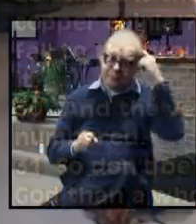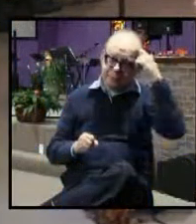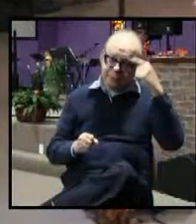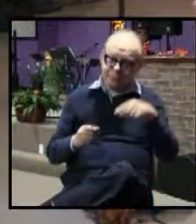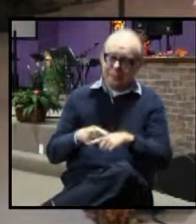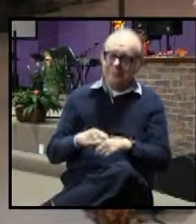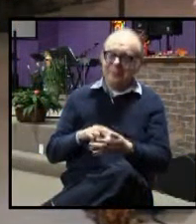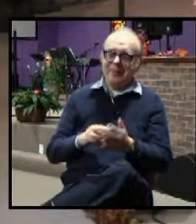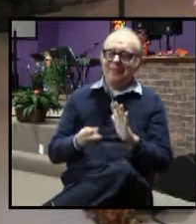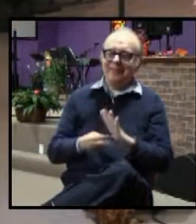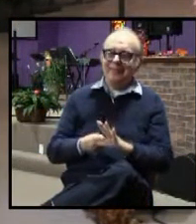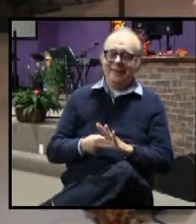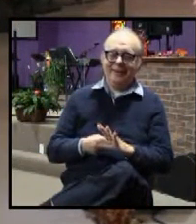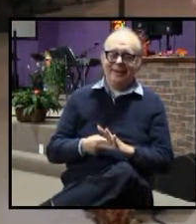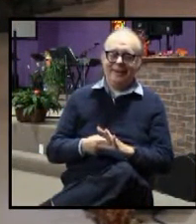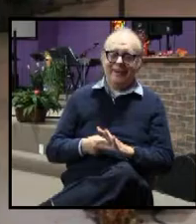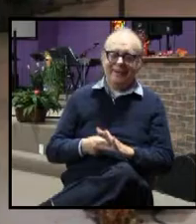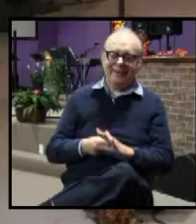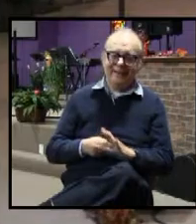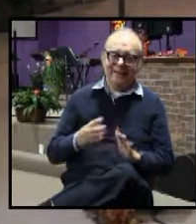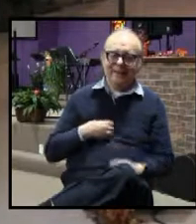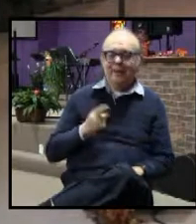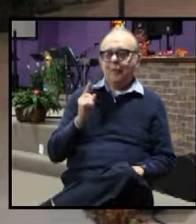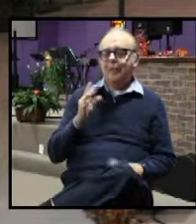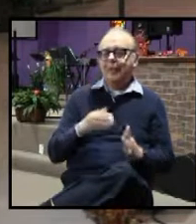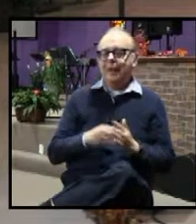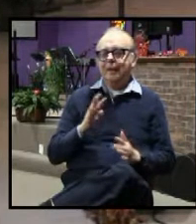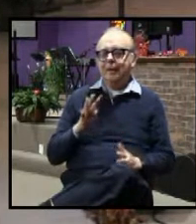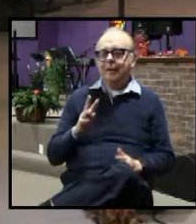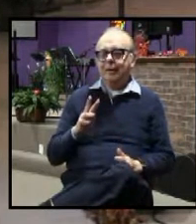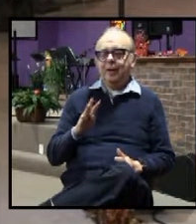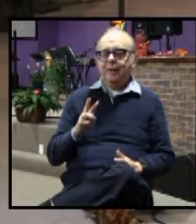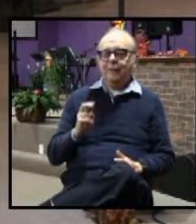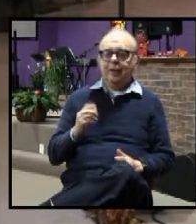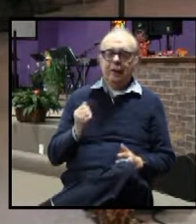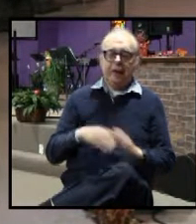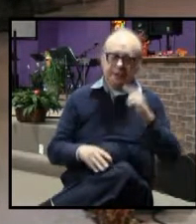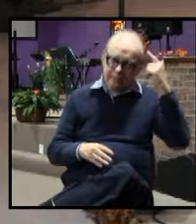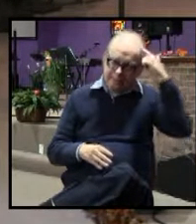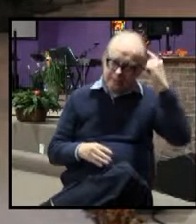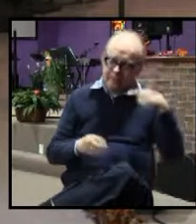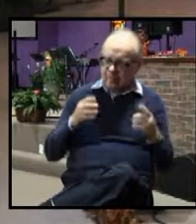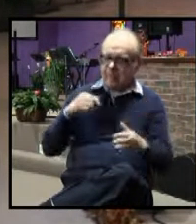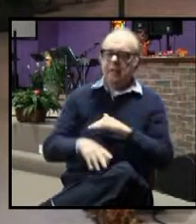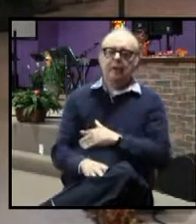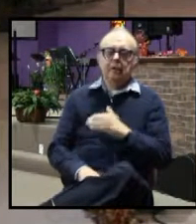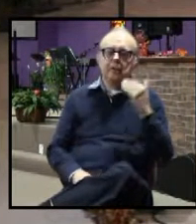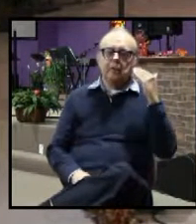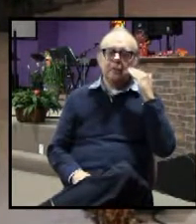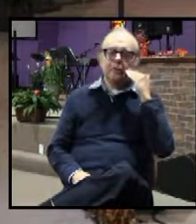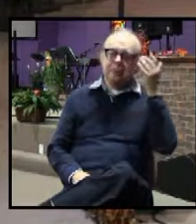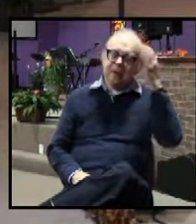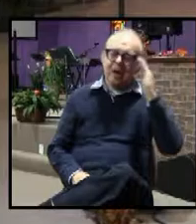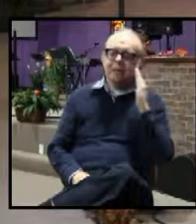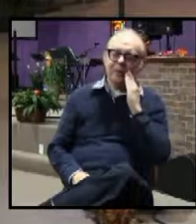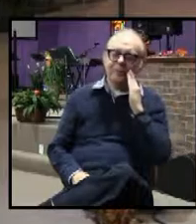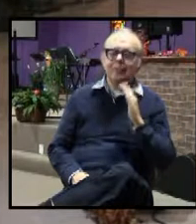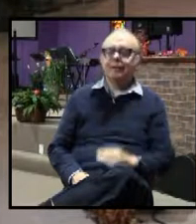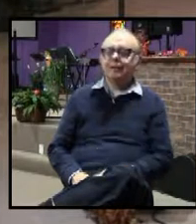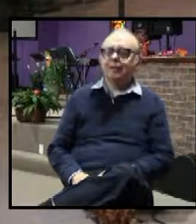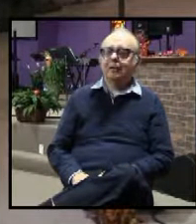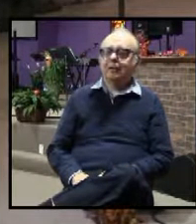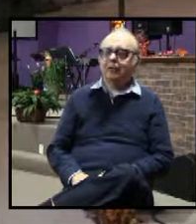Okay? But that means if hair number 1,042 fell out of your head this morning and went down the drain, God knew